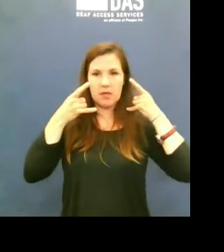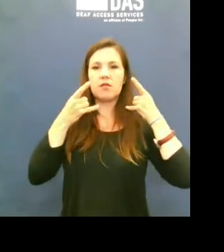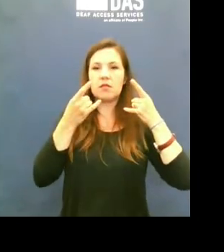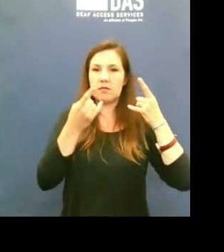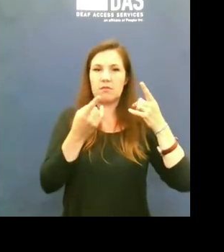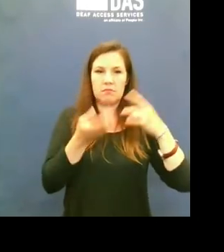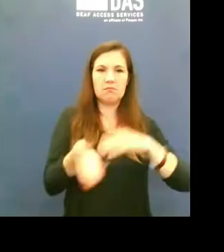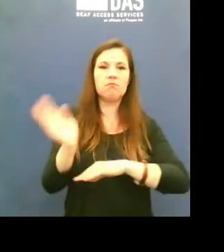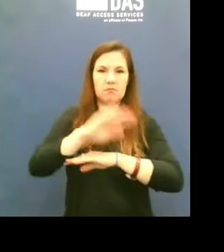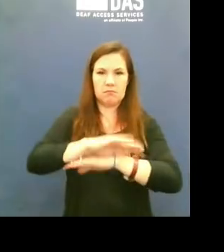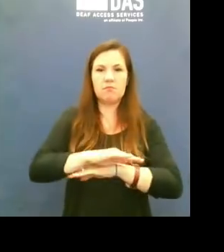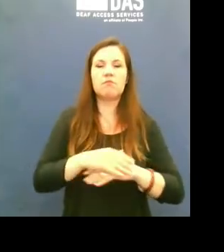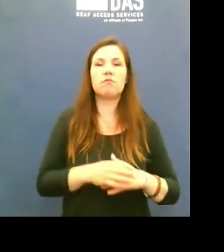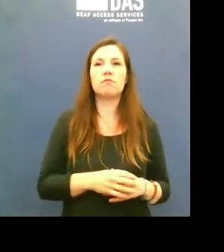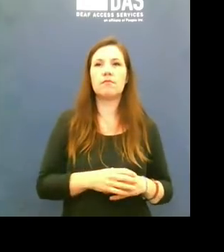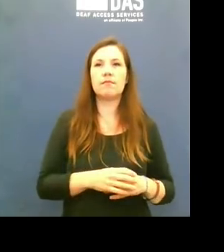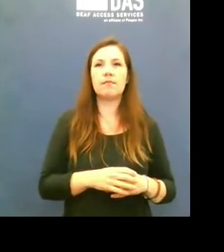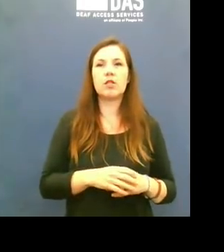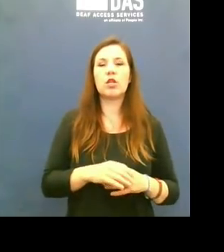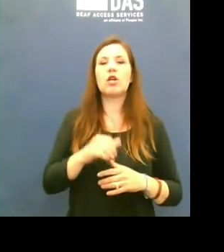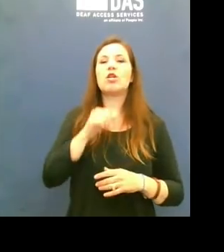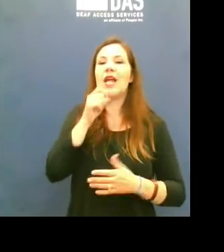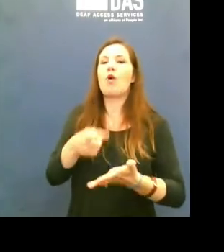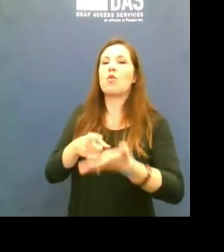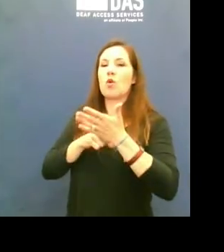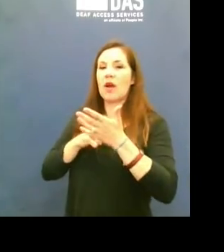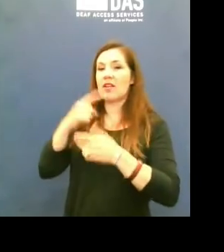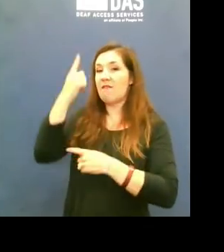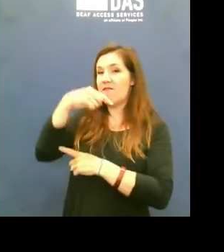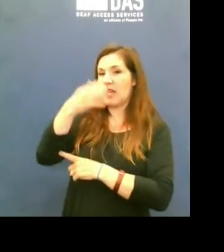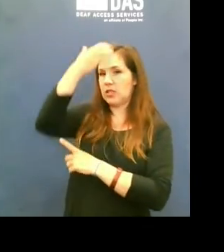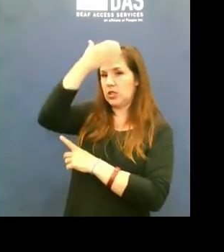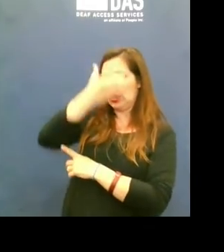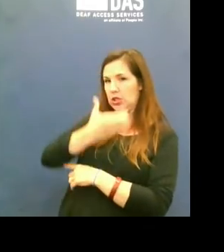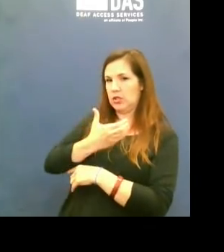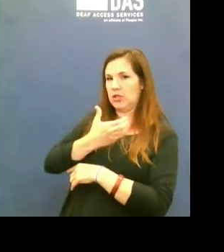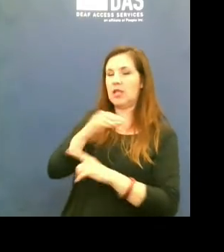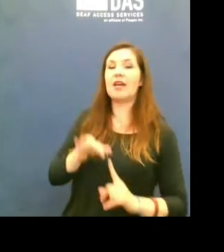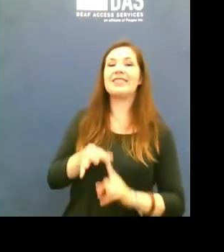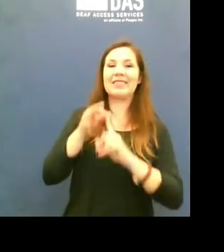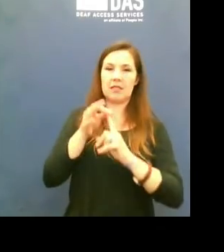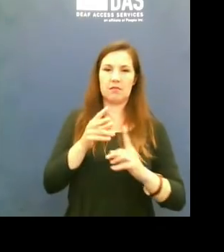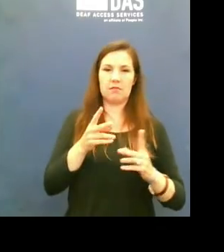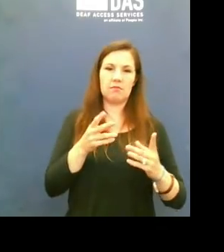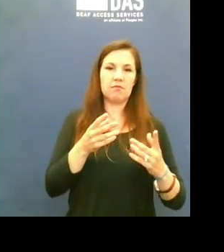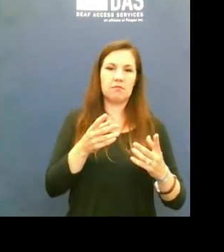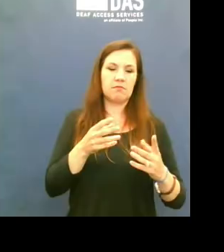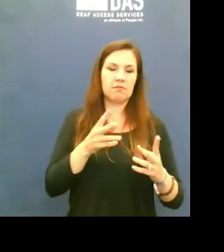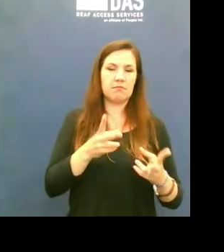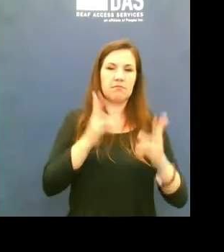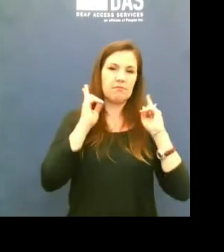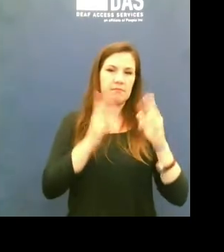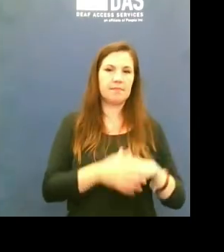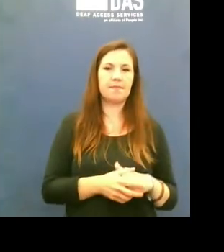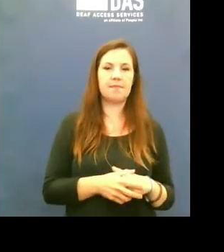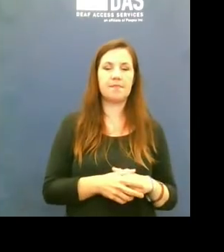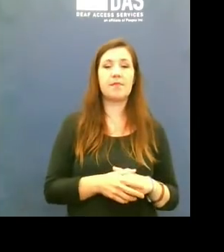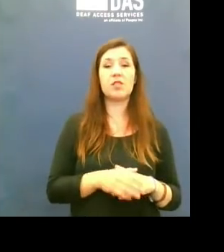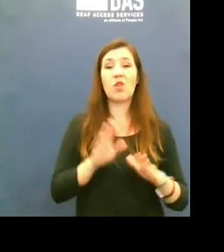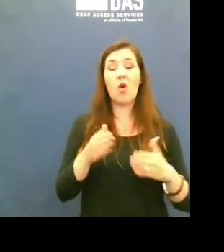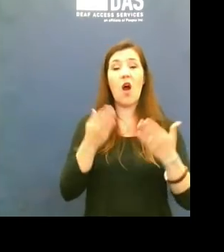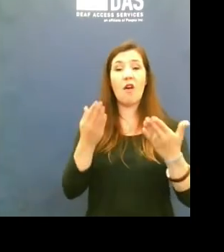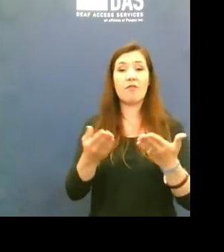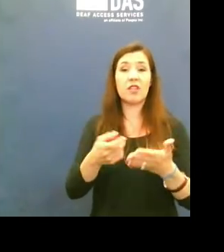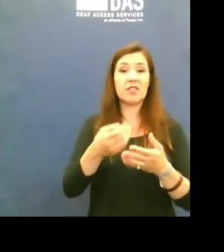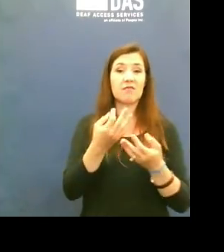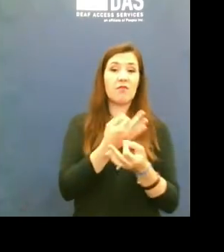times. You're not required to have a face shield until you cut hair. But Erie County is offering free face shields and other PPE